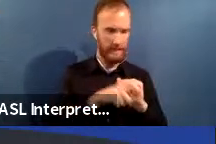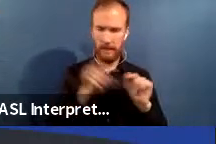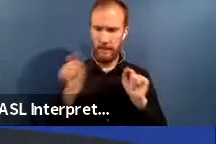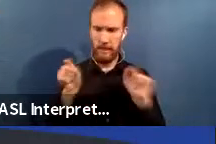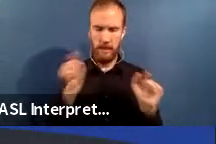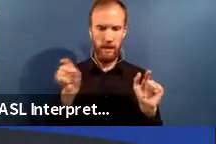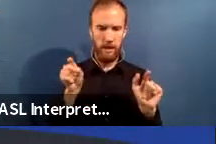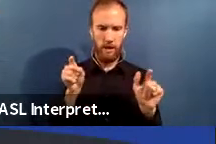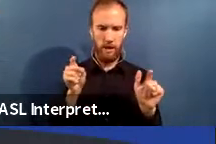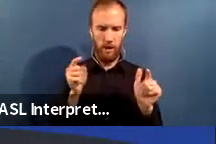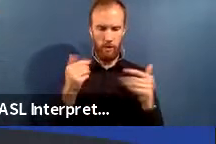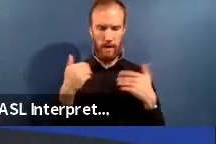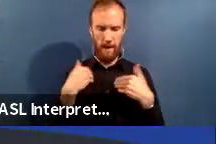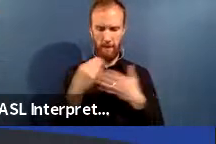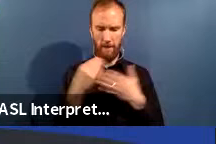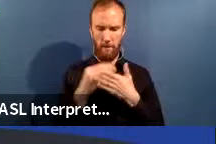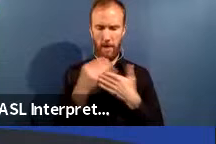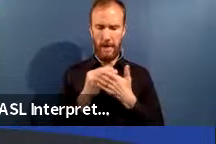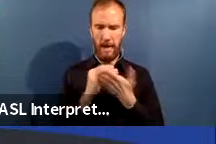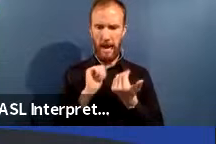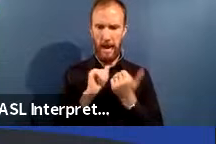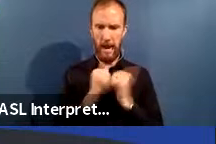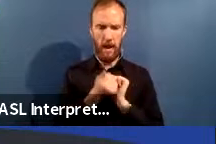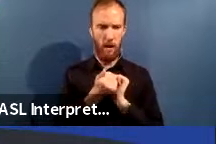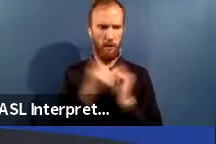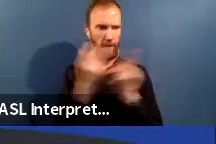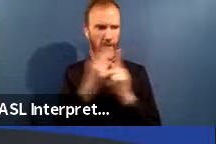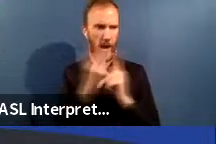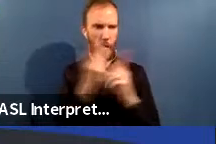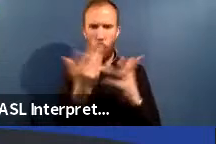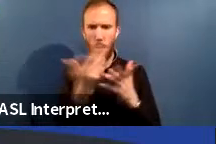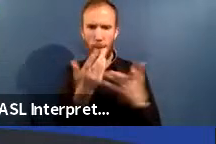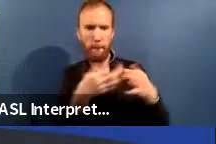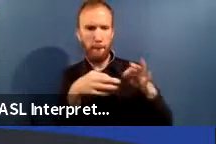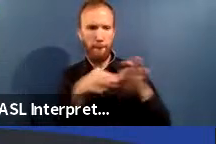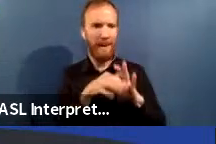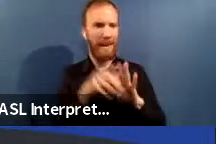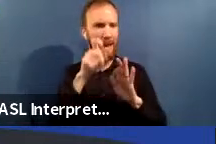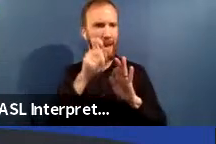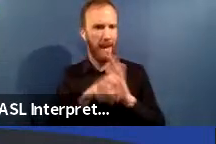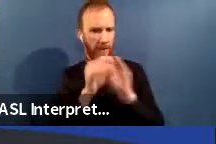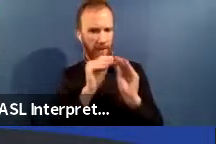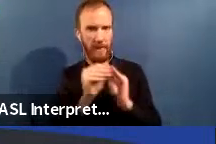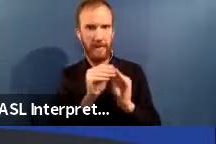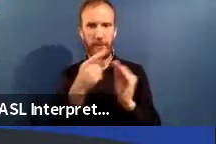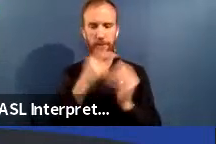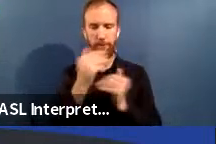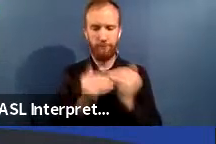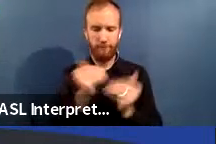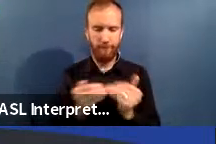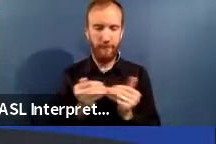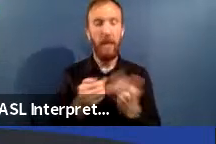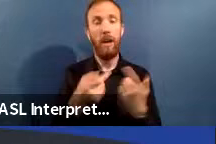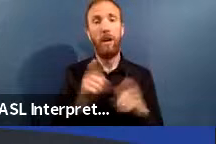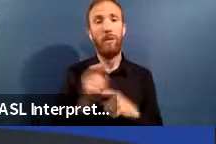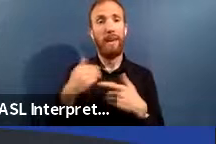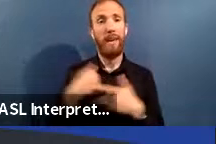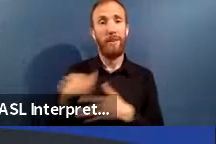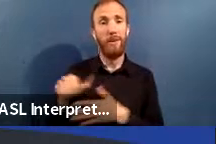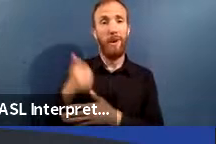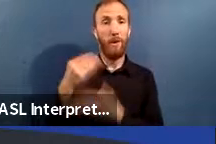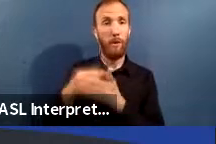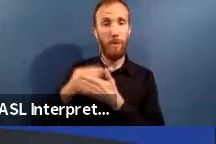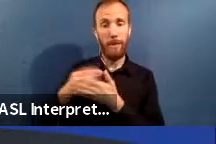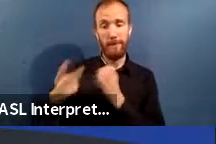our money to address the critical needs within the district. And also keeping special pots of money on the side for